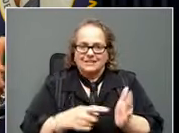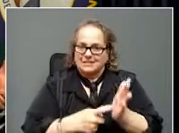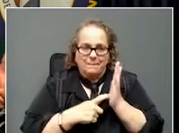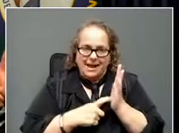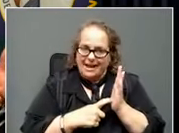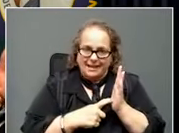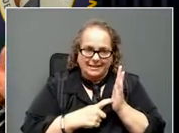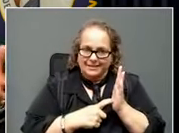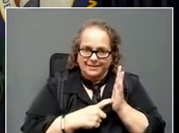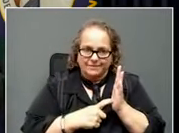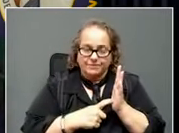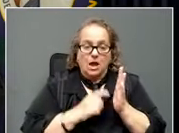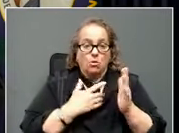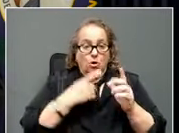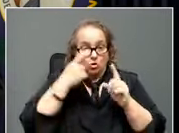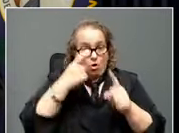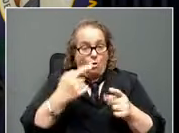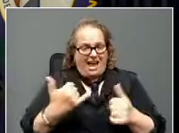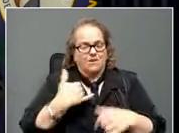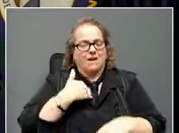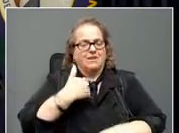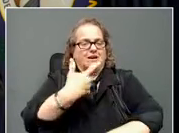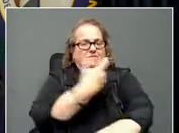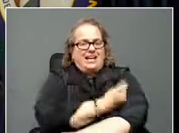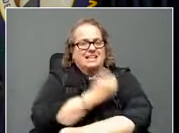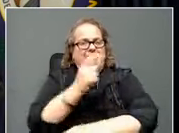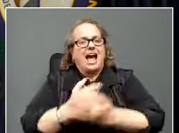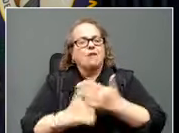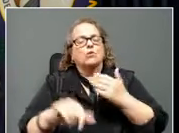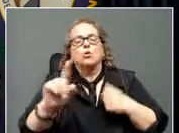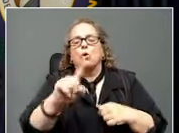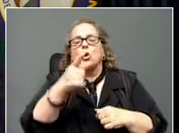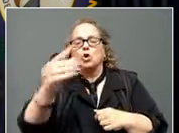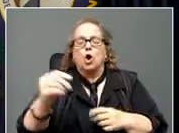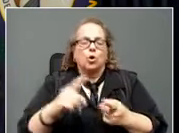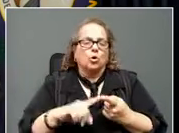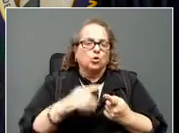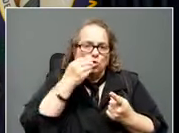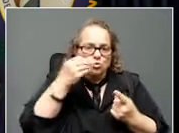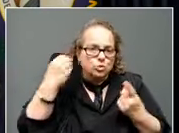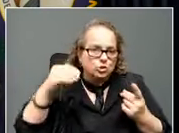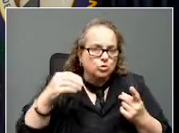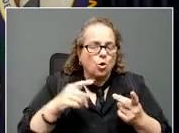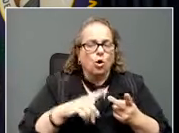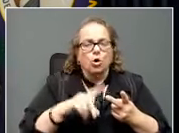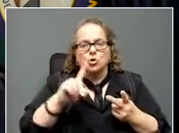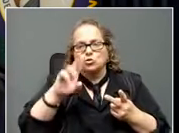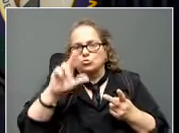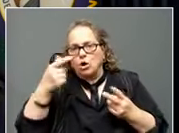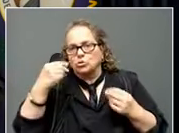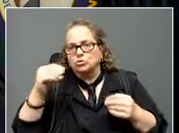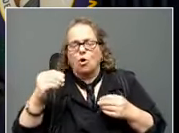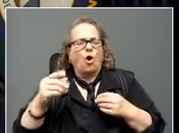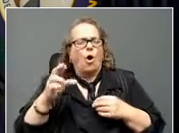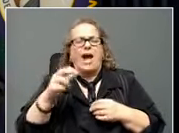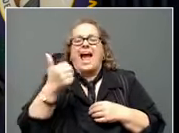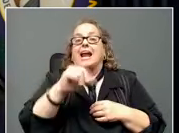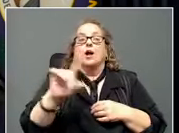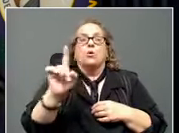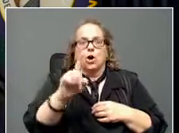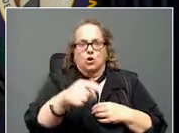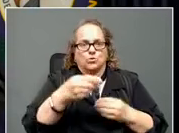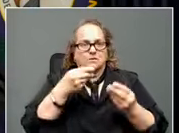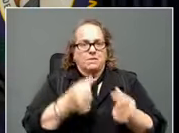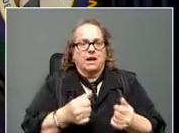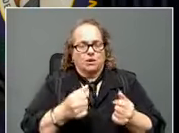to have vaccine everywhere you go to the grocery or the drugstore or anywhere else that, that you would spend regular parts